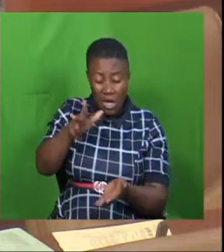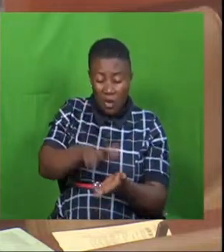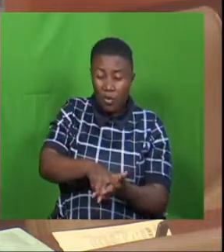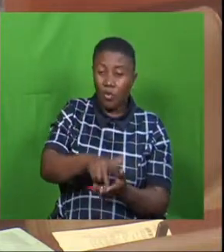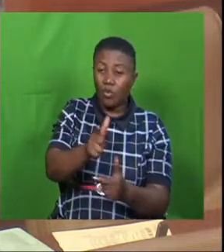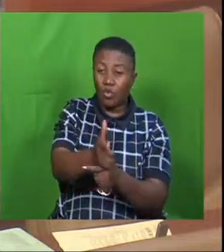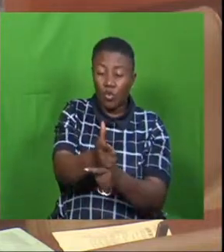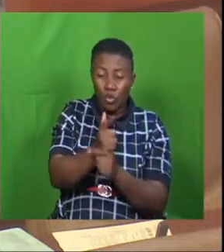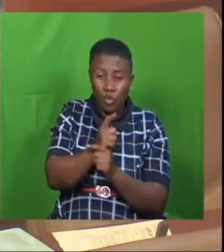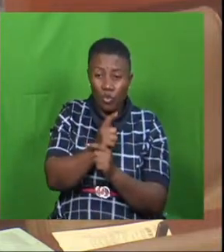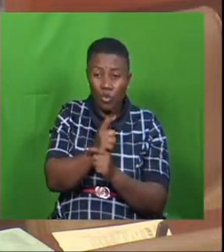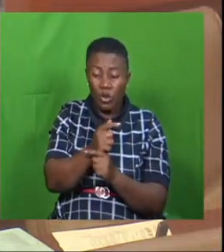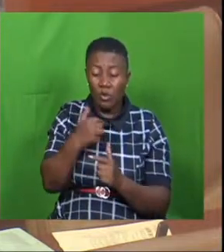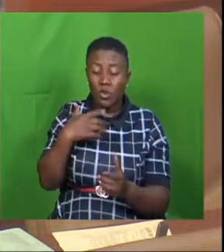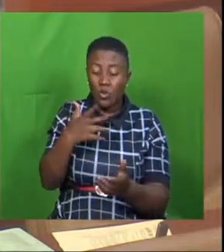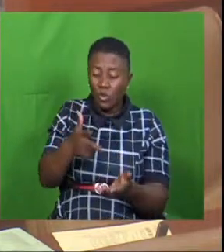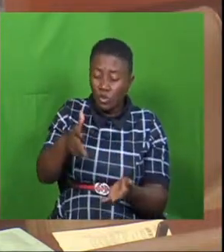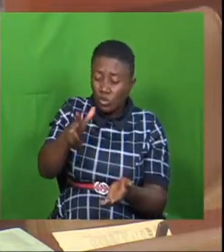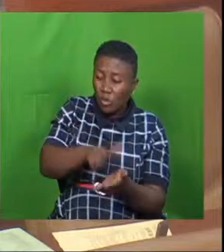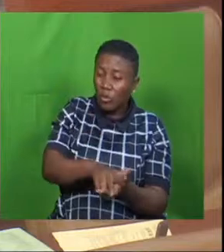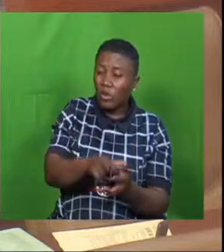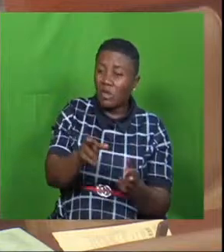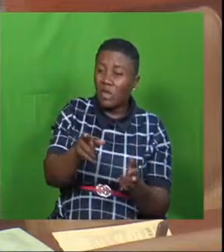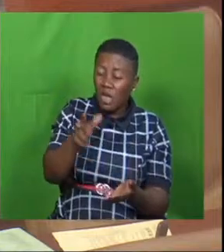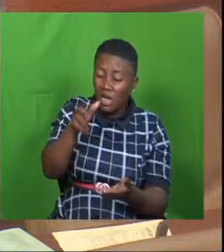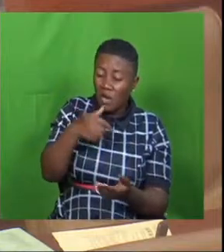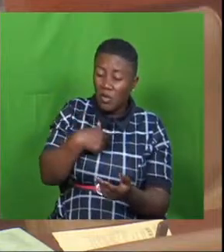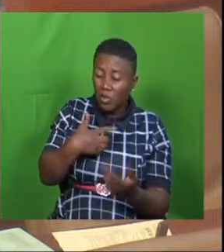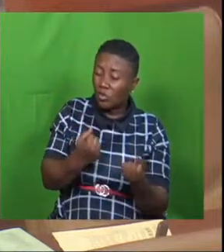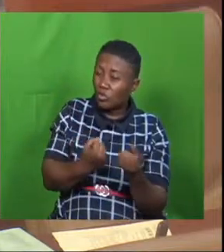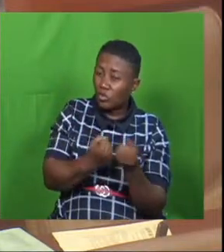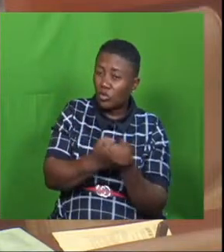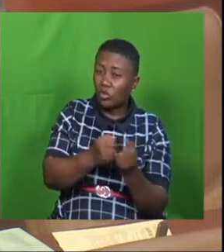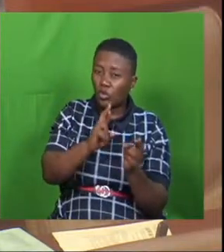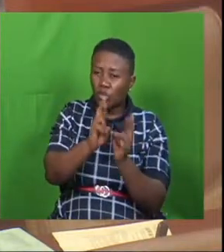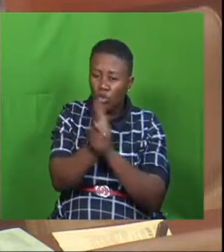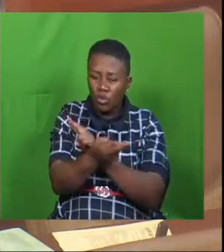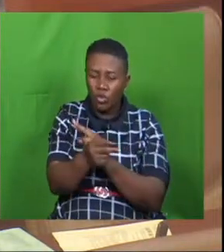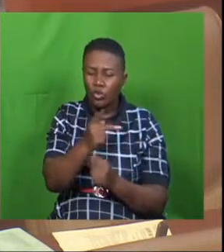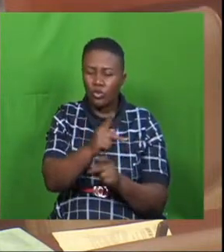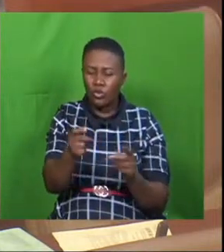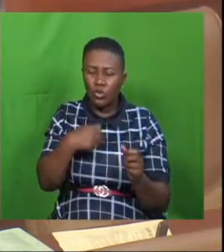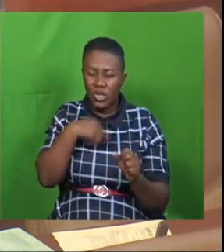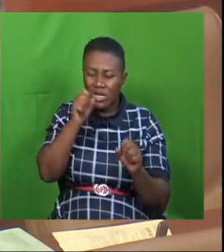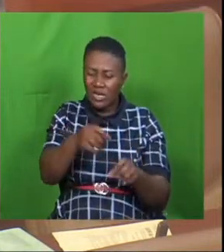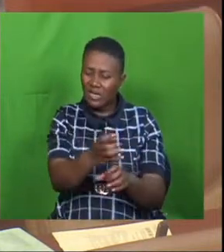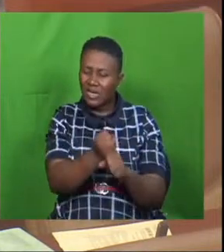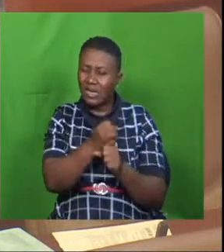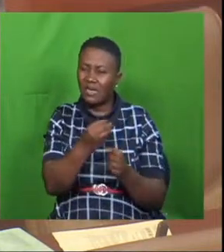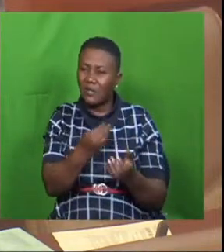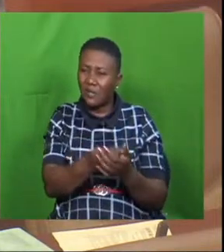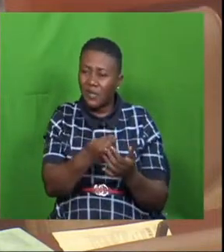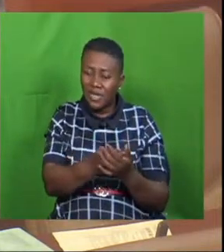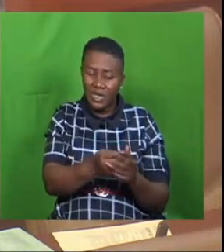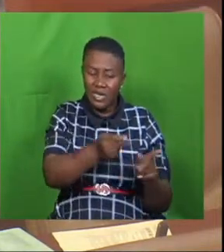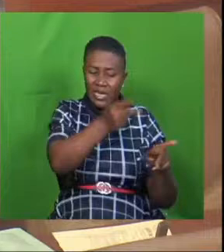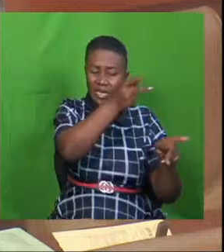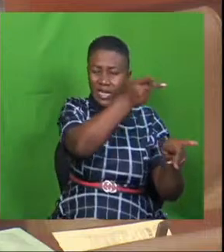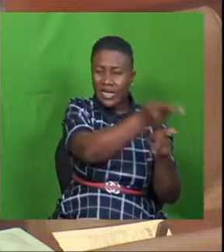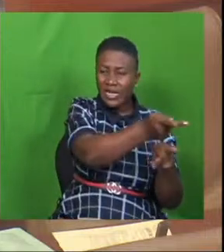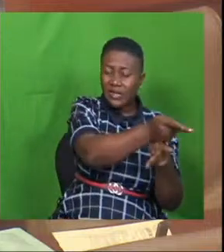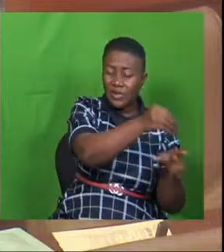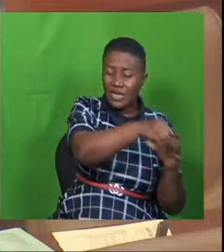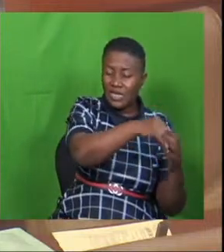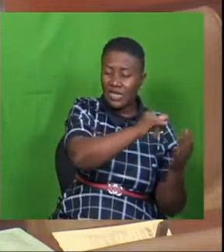this ratification, so that we can be able to get some money to the Ghana Infrastructure Fund to do things that matter to